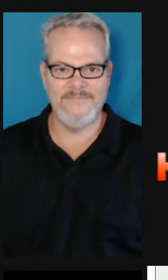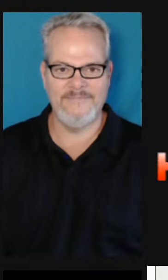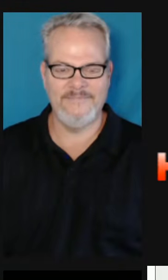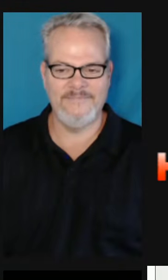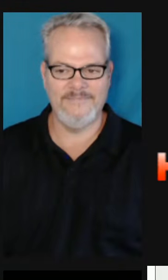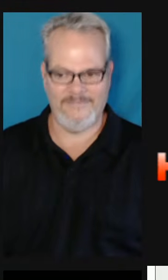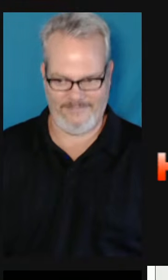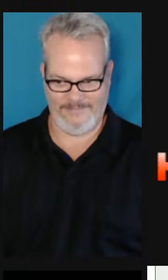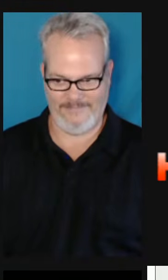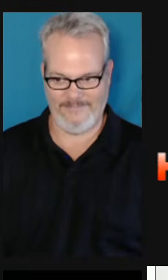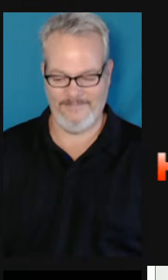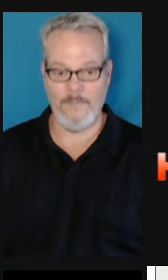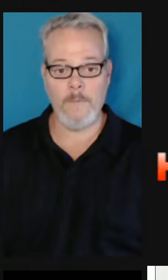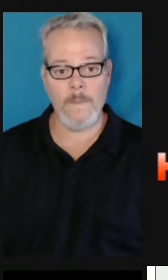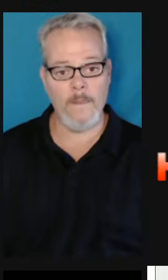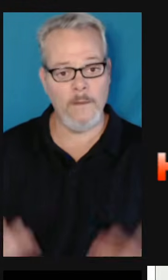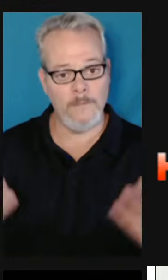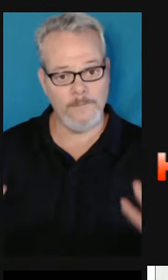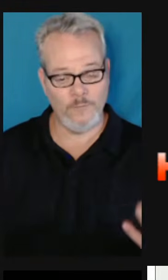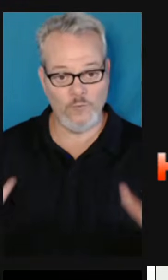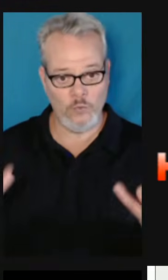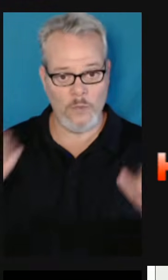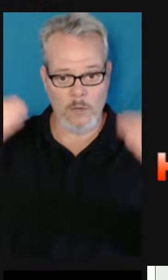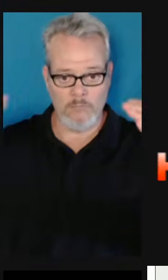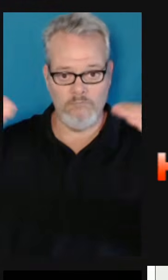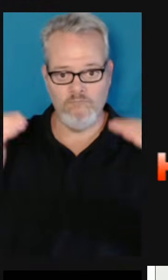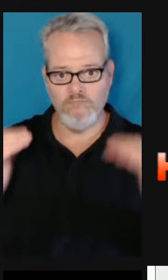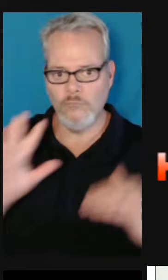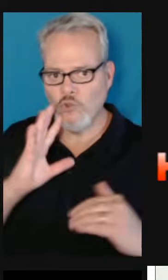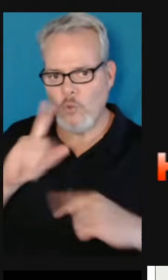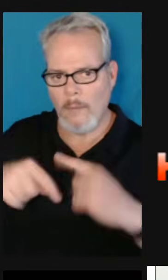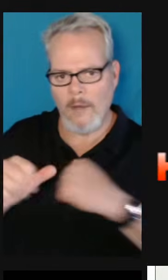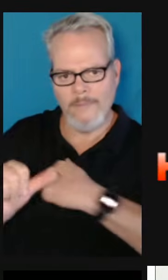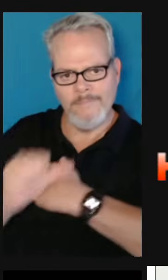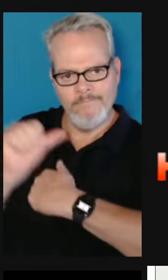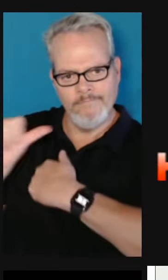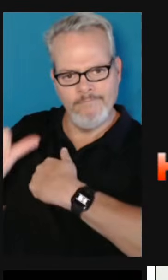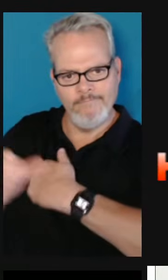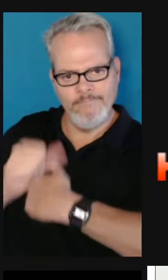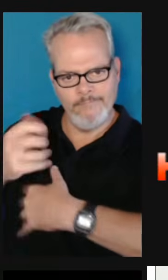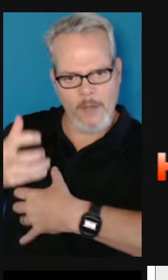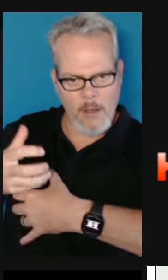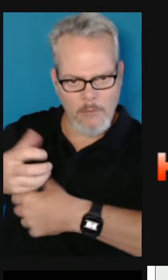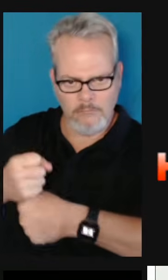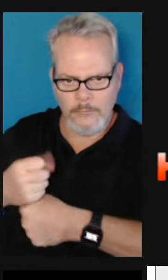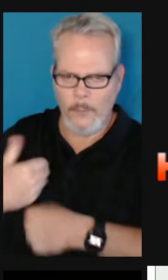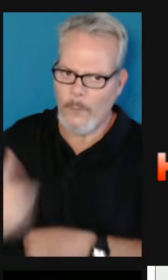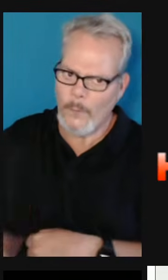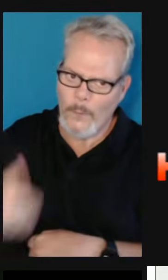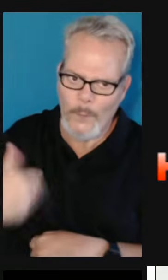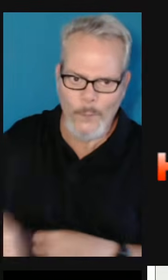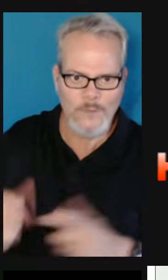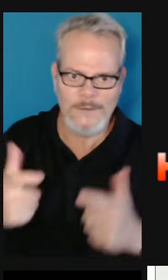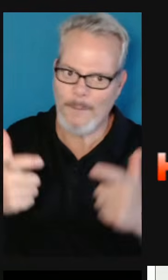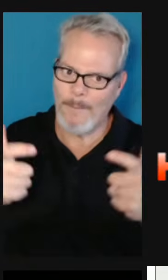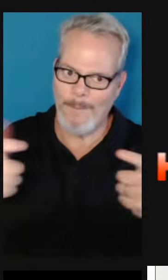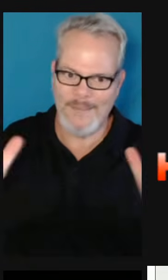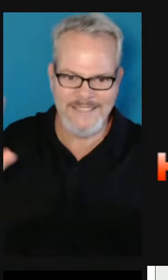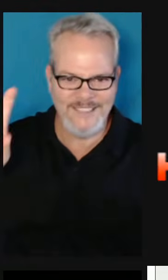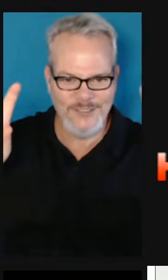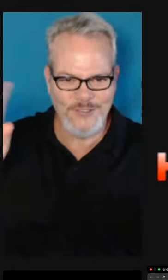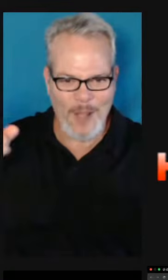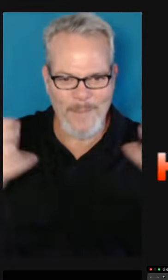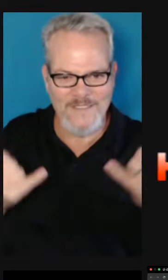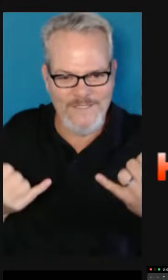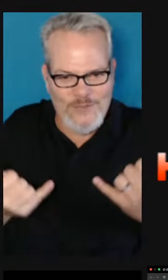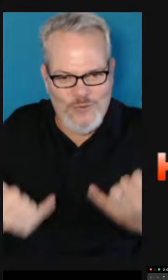Okay, so we'll move to our volcanic hazard summary, which is a big topic for us here tonight. And